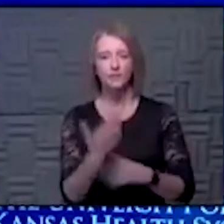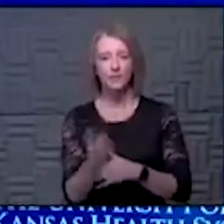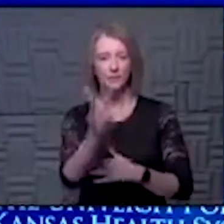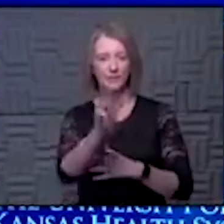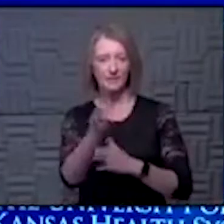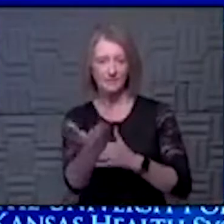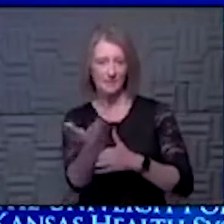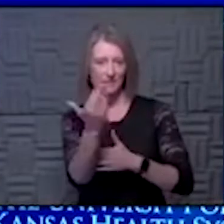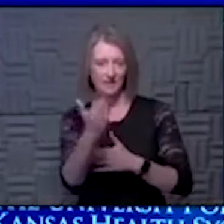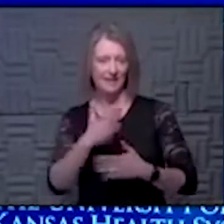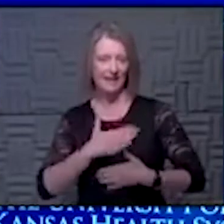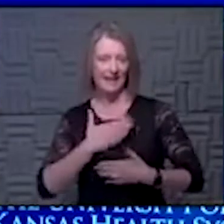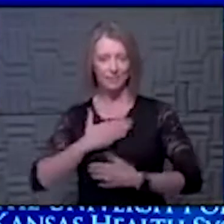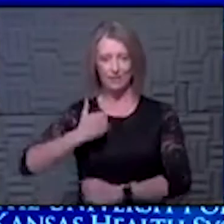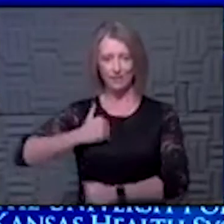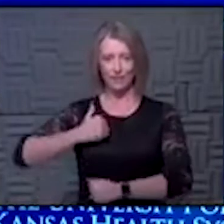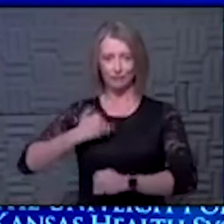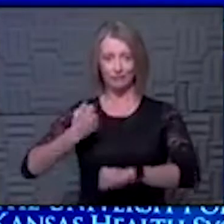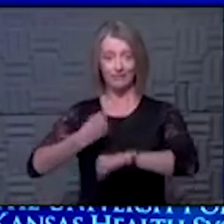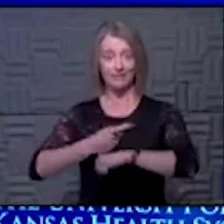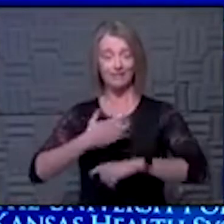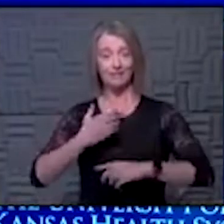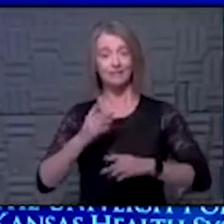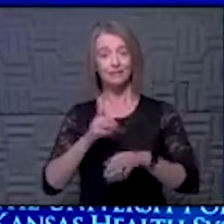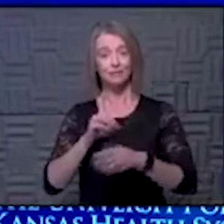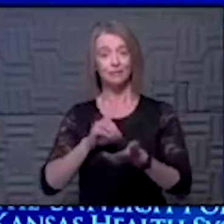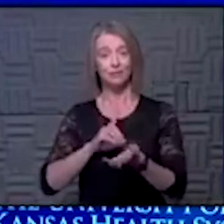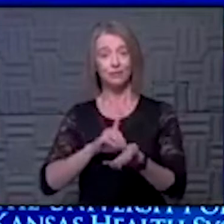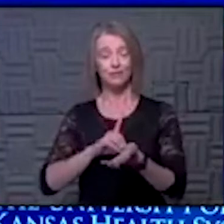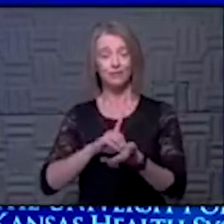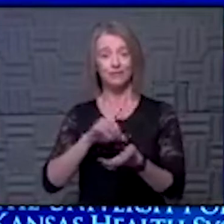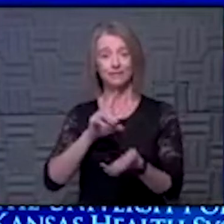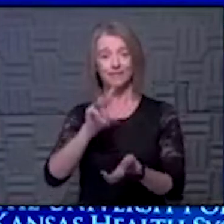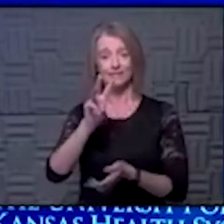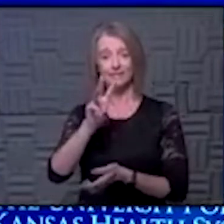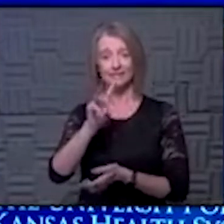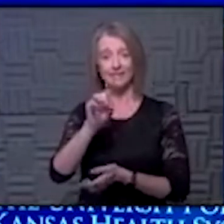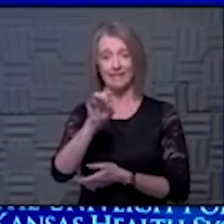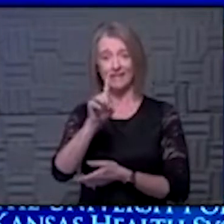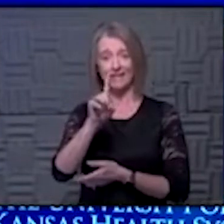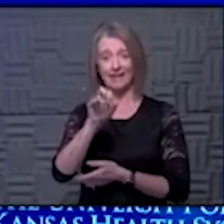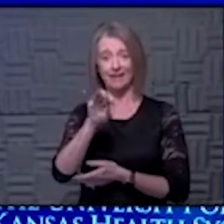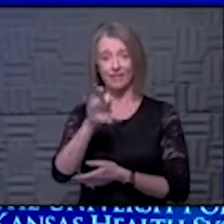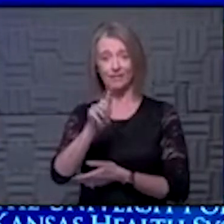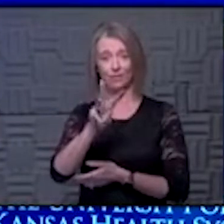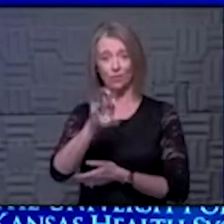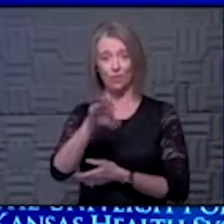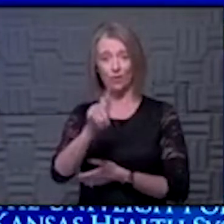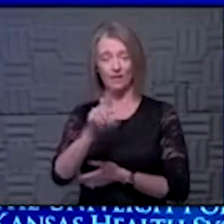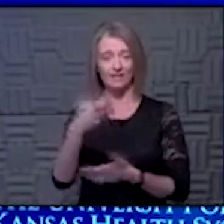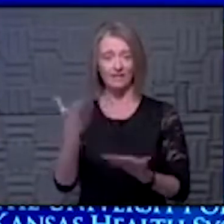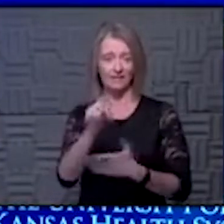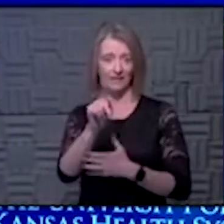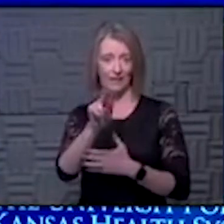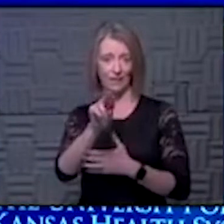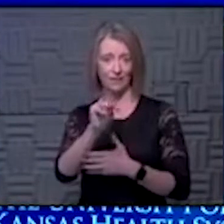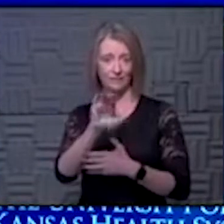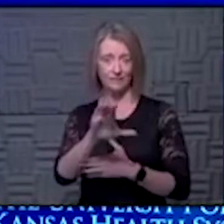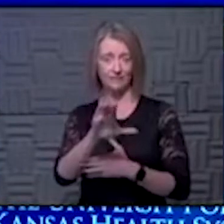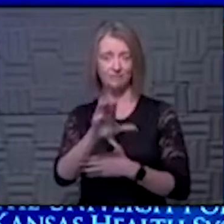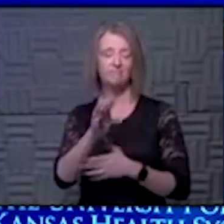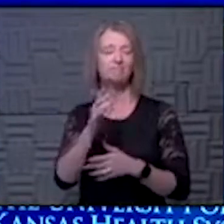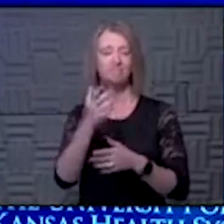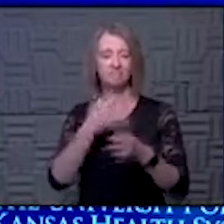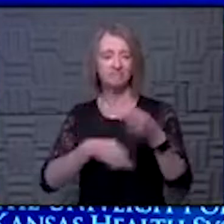Good Wednesday morning and happy Veterans Day. I'm Dr. David Wild, Vice President of Performance Improvement here at the University of Kansas Health System, sitting in for Dr.